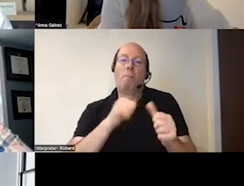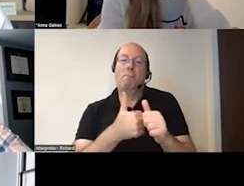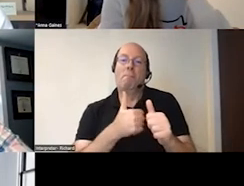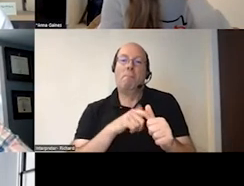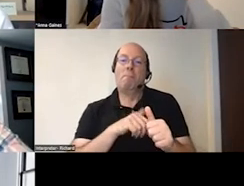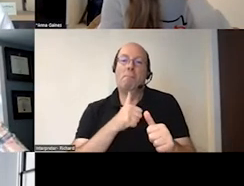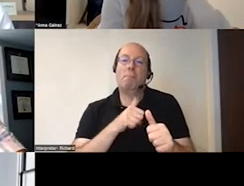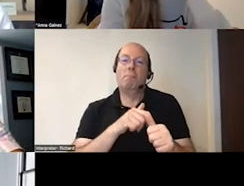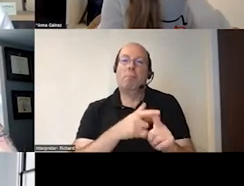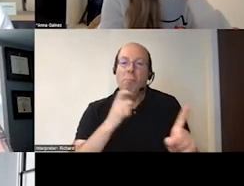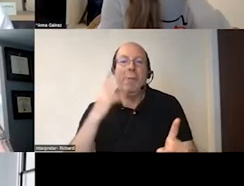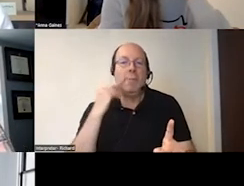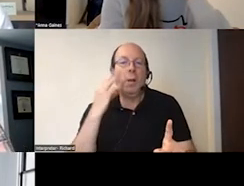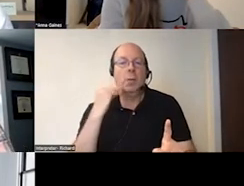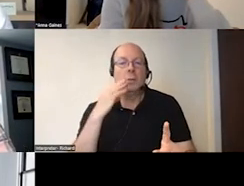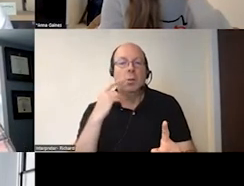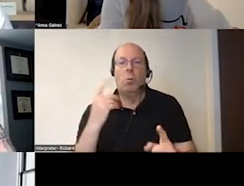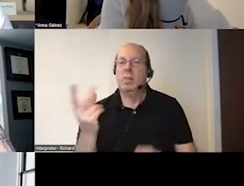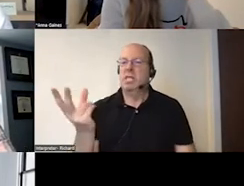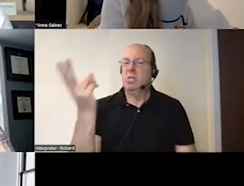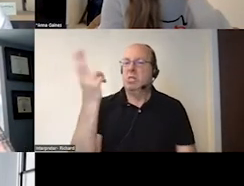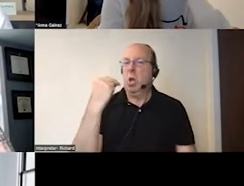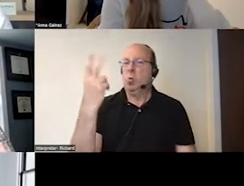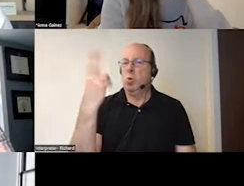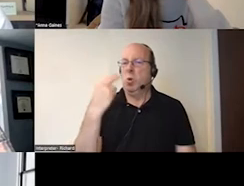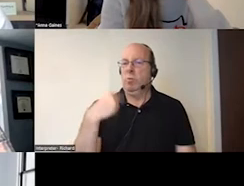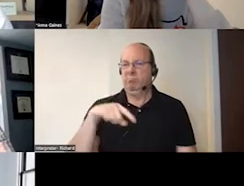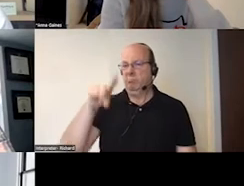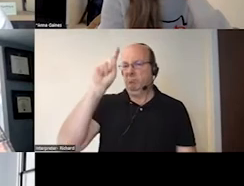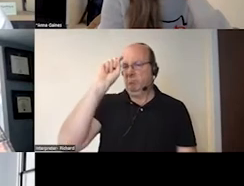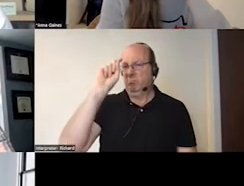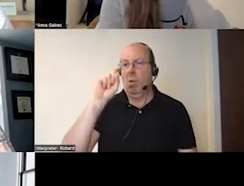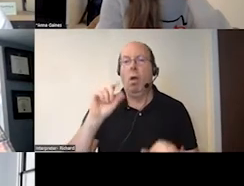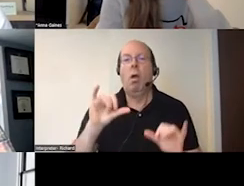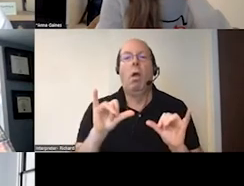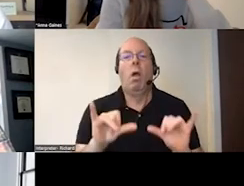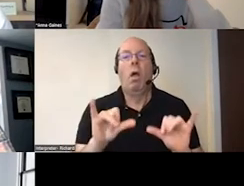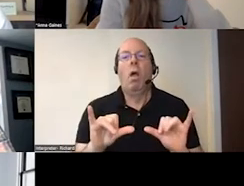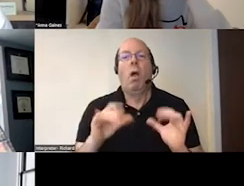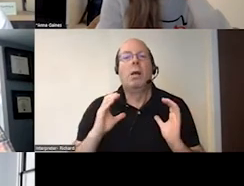no's, we were just like very confused, but it helped us really learn about